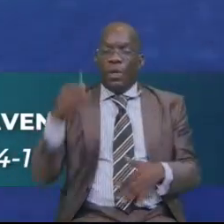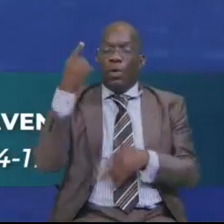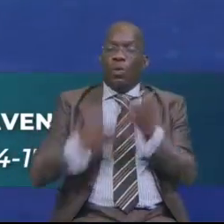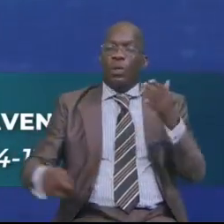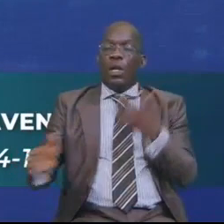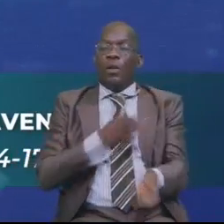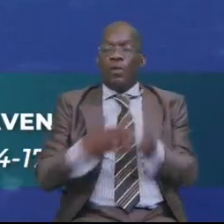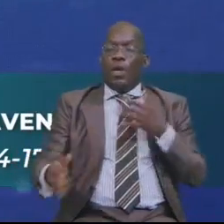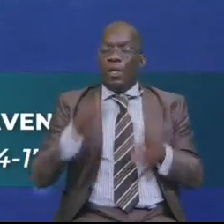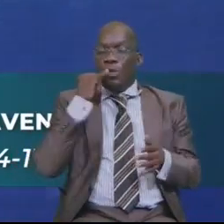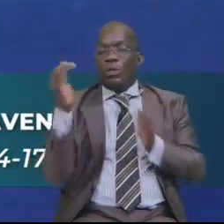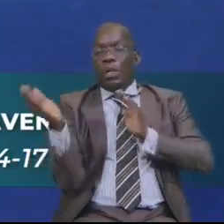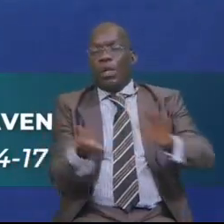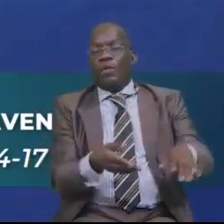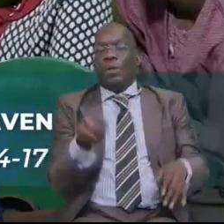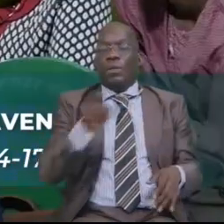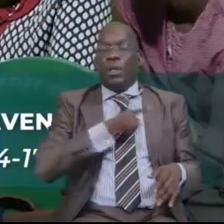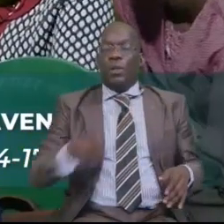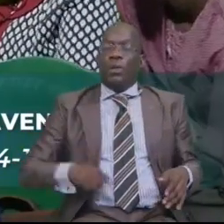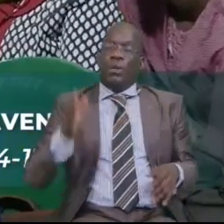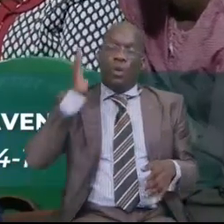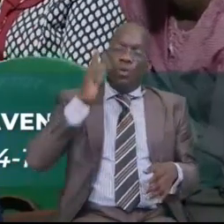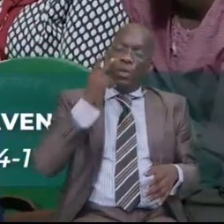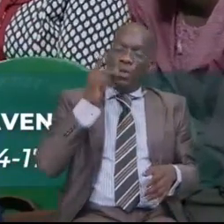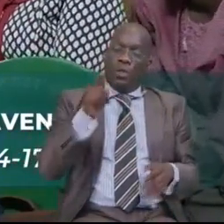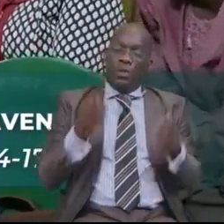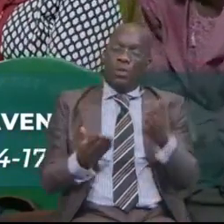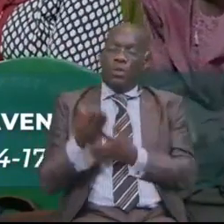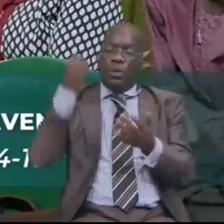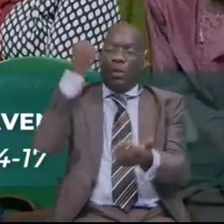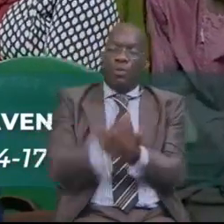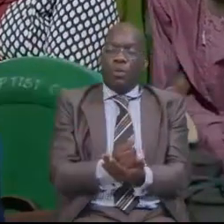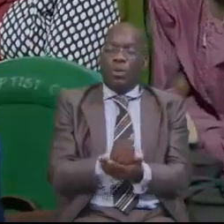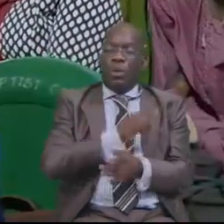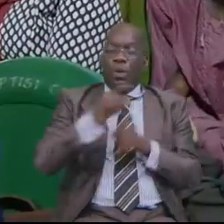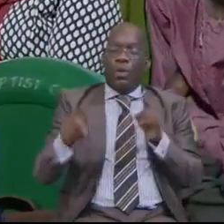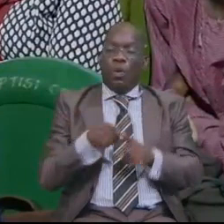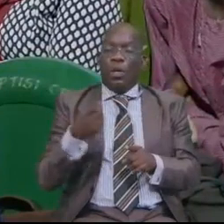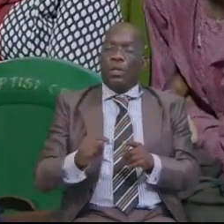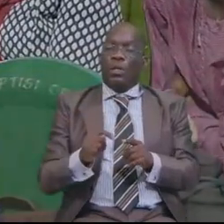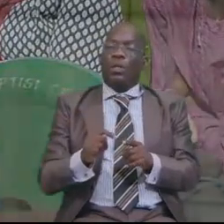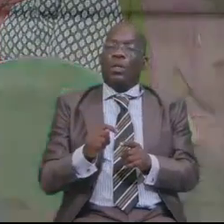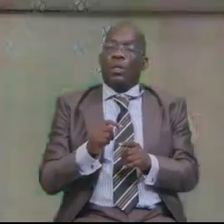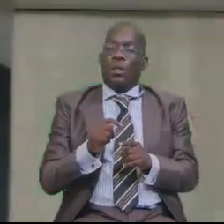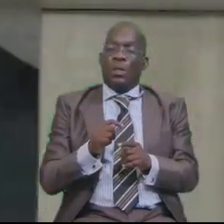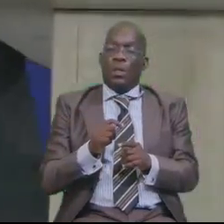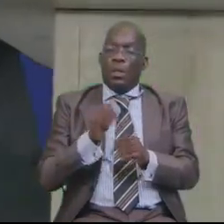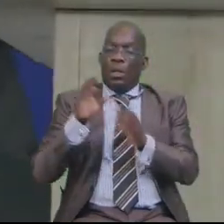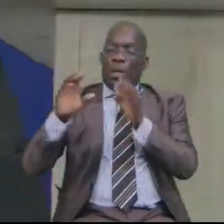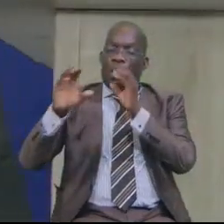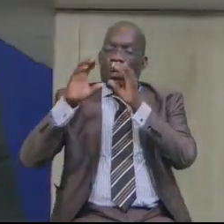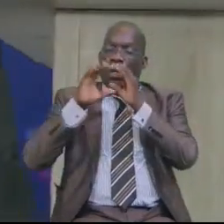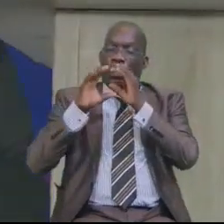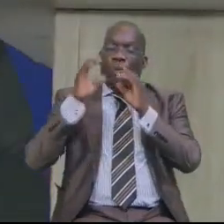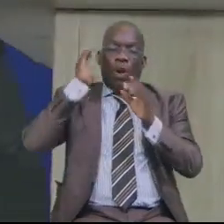remains, the Lord will see you through. And when the trumpet shall sound, and the dead in